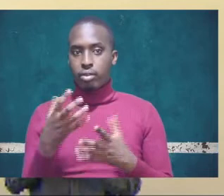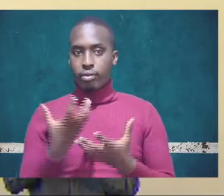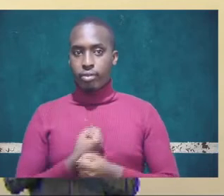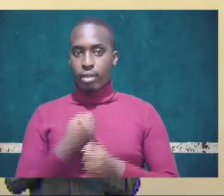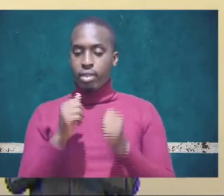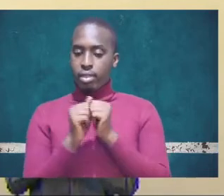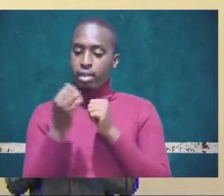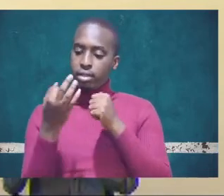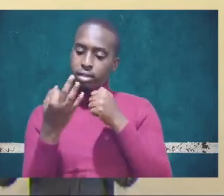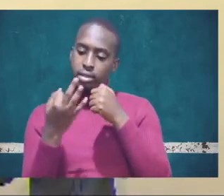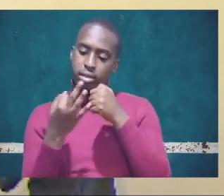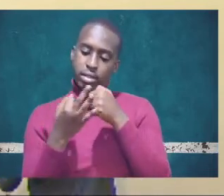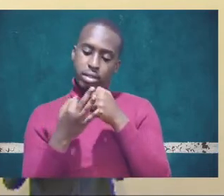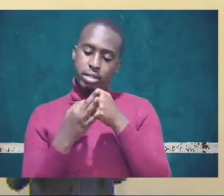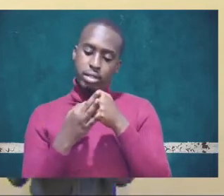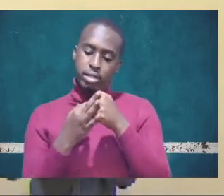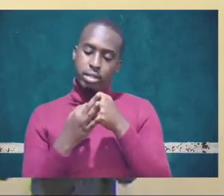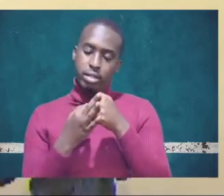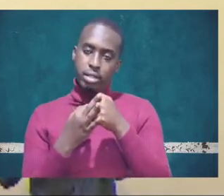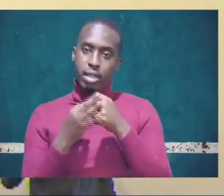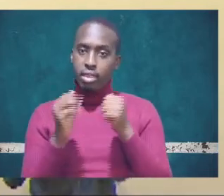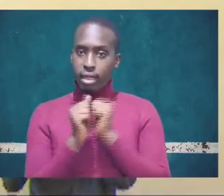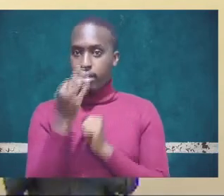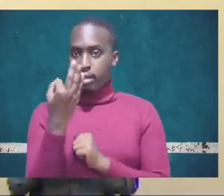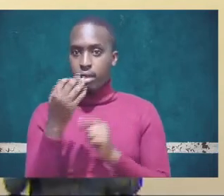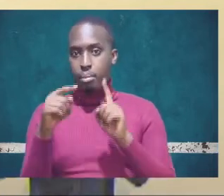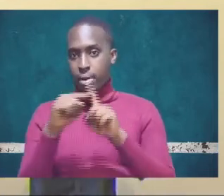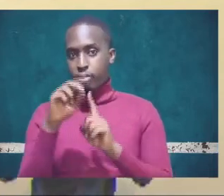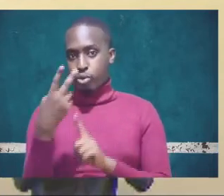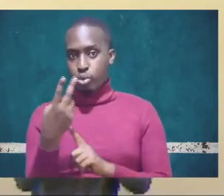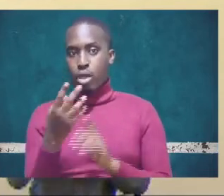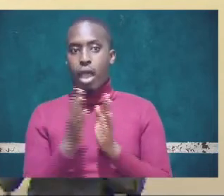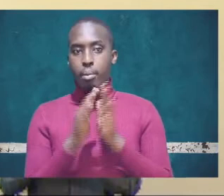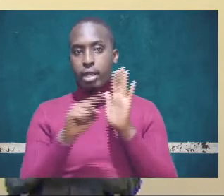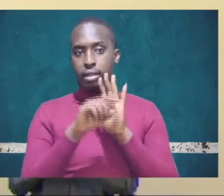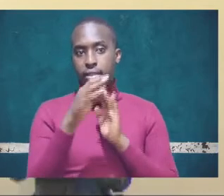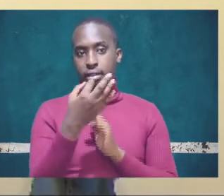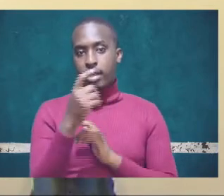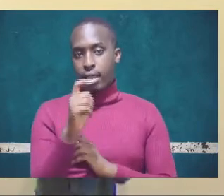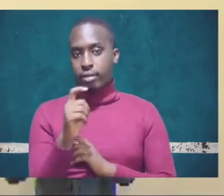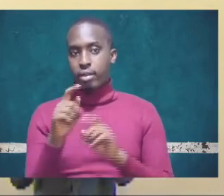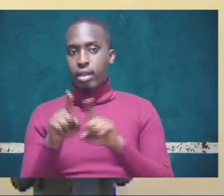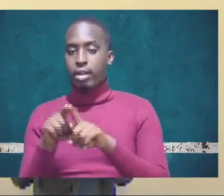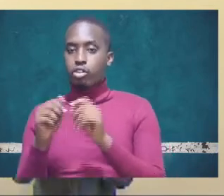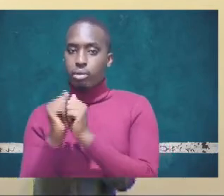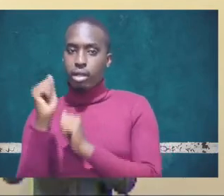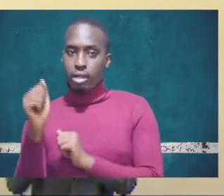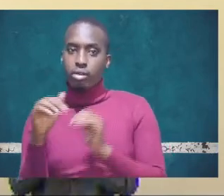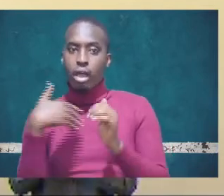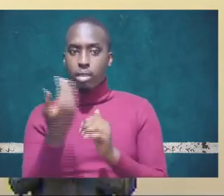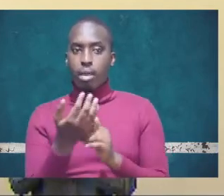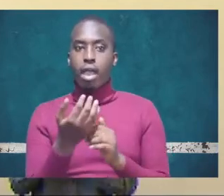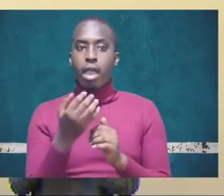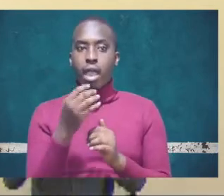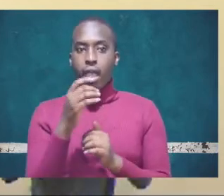with 13 plus 2. This is negative 3x greater than 15. And x